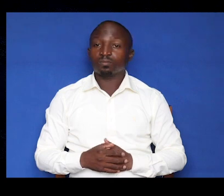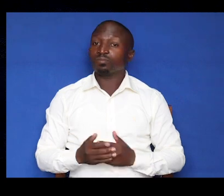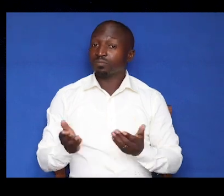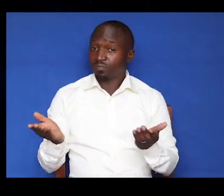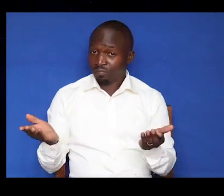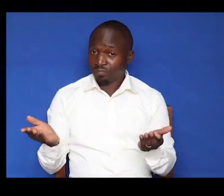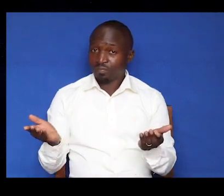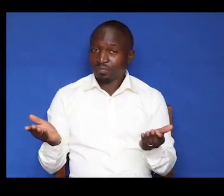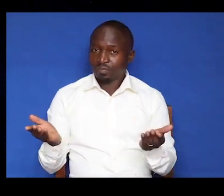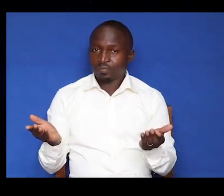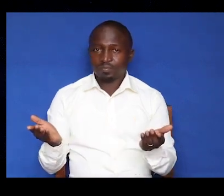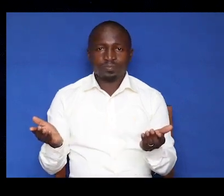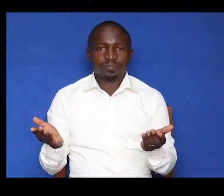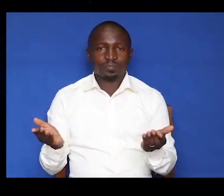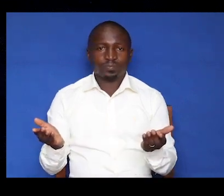Class,